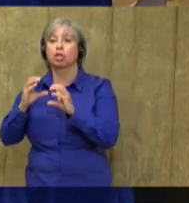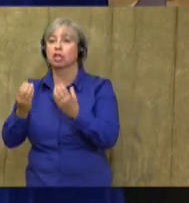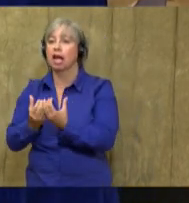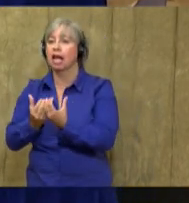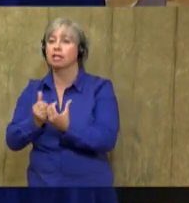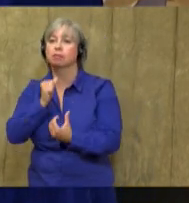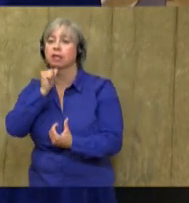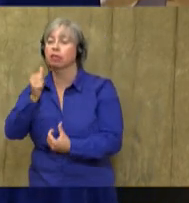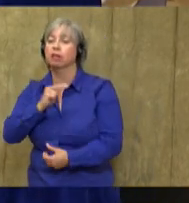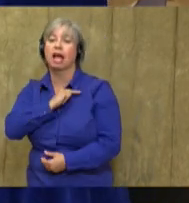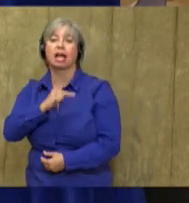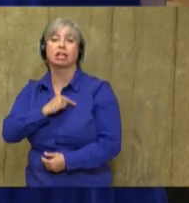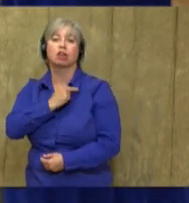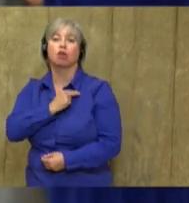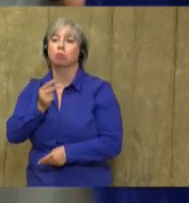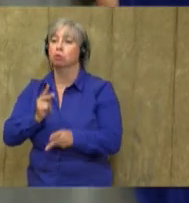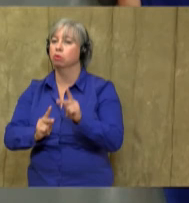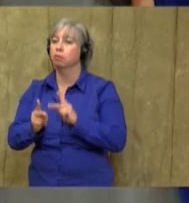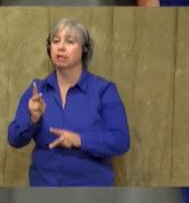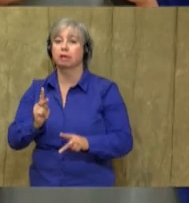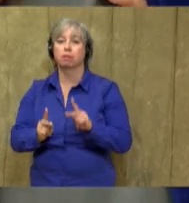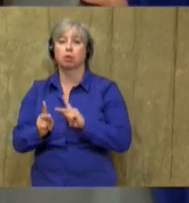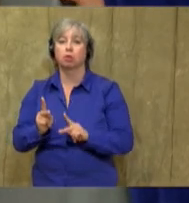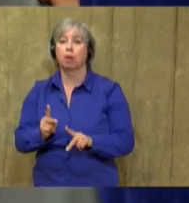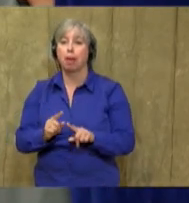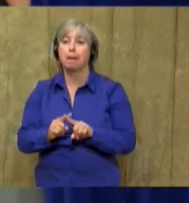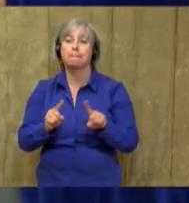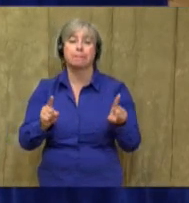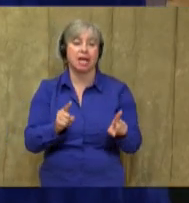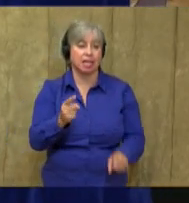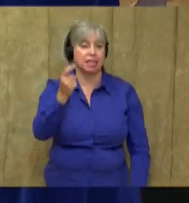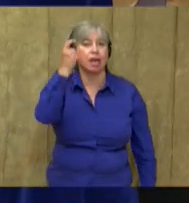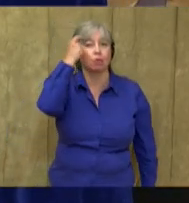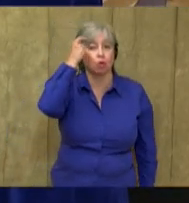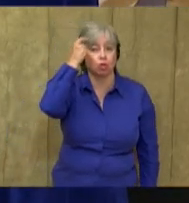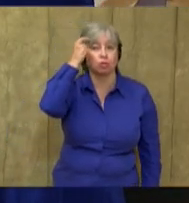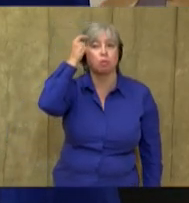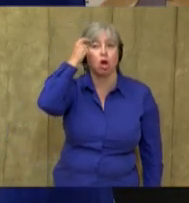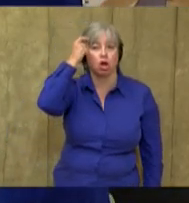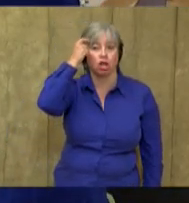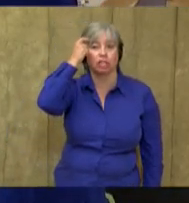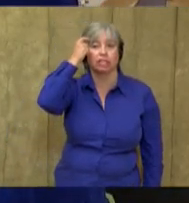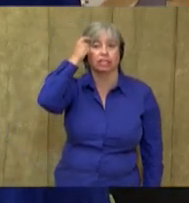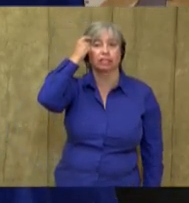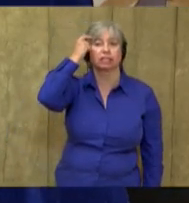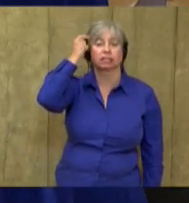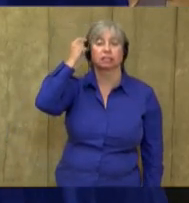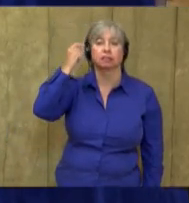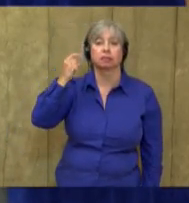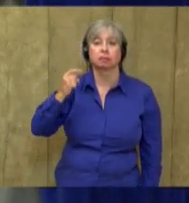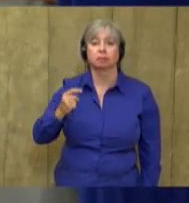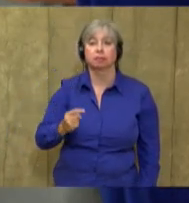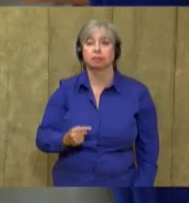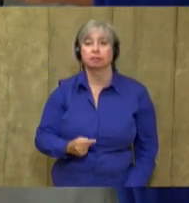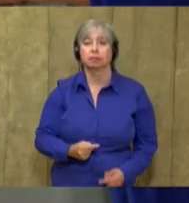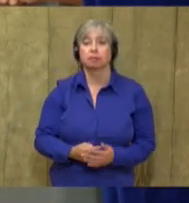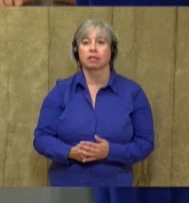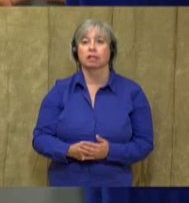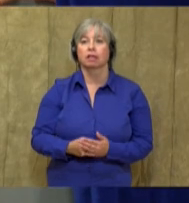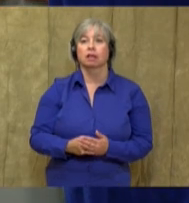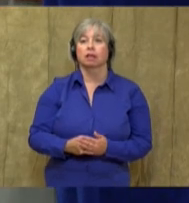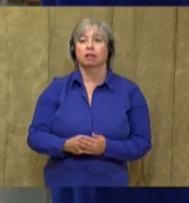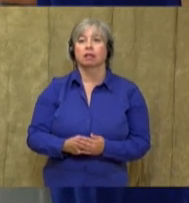noblemen. But what they were was very smart. As a matter of fact, Giovanni de'